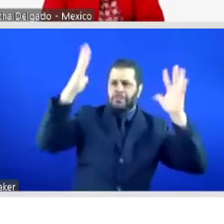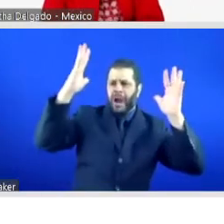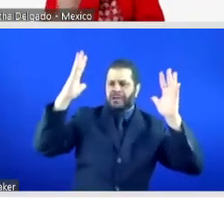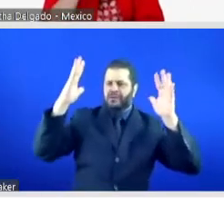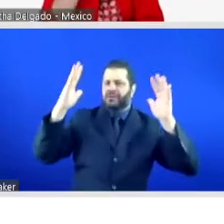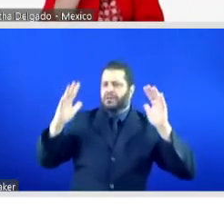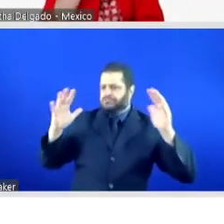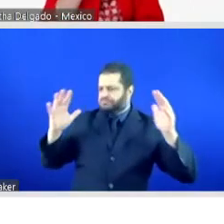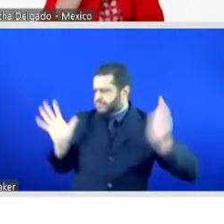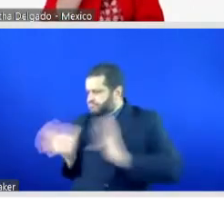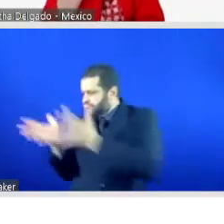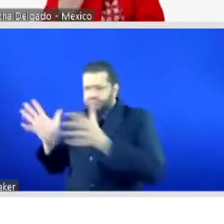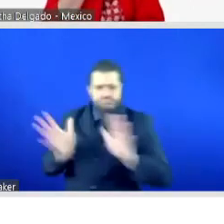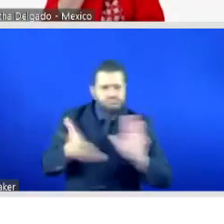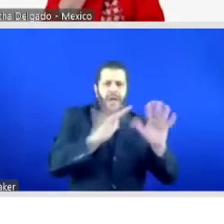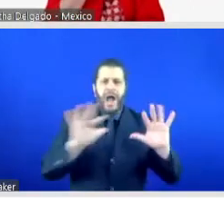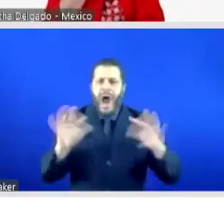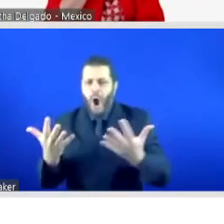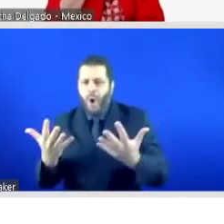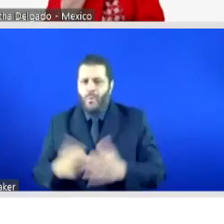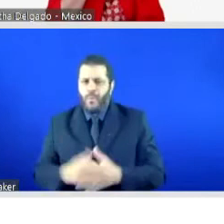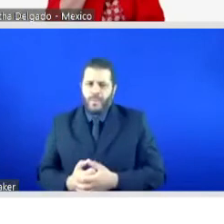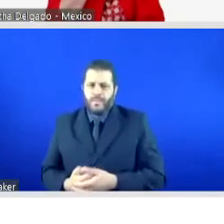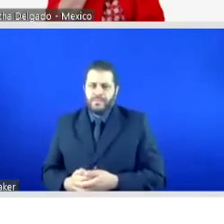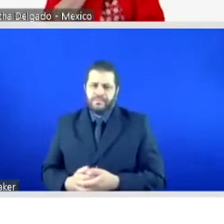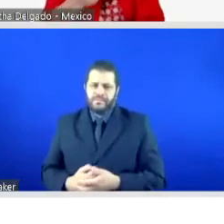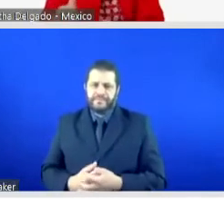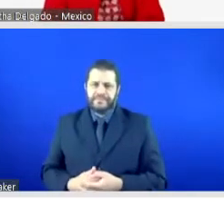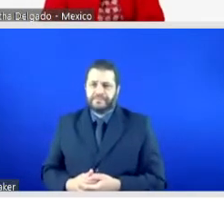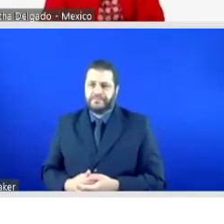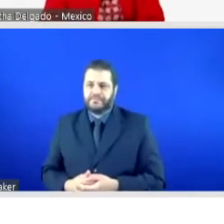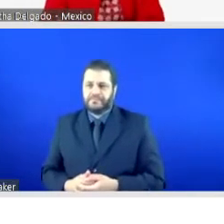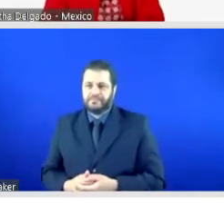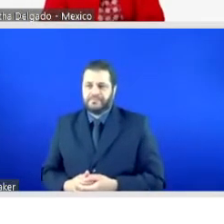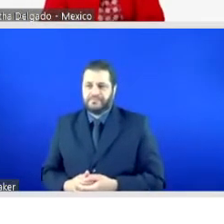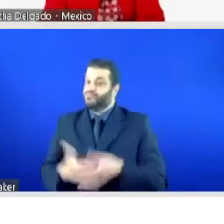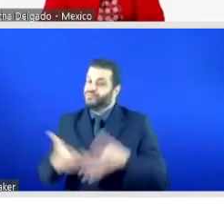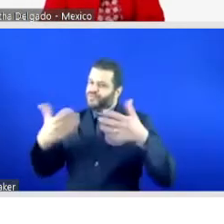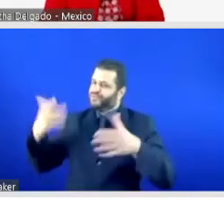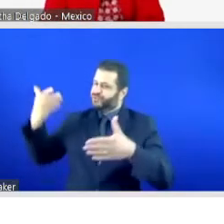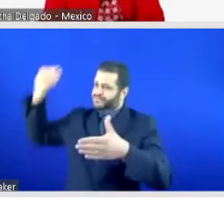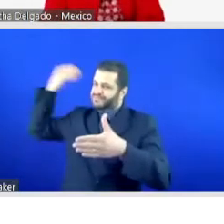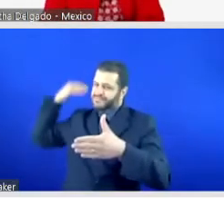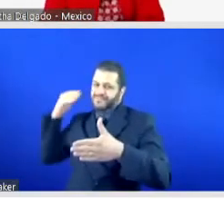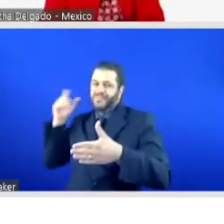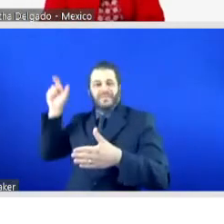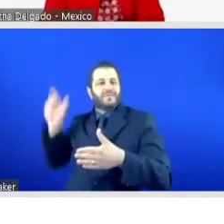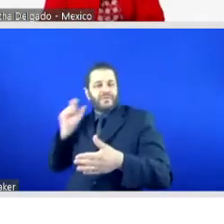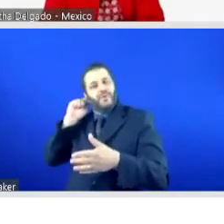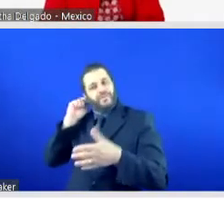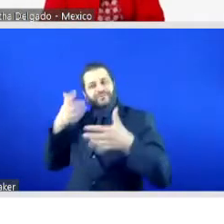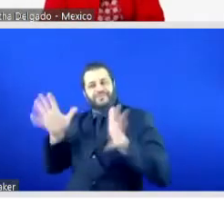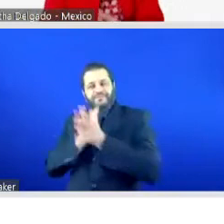a lot of work, and the most important thing for us is to work together. They continue providing a lot of support